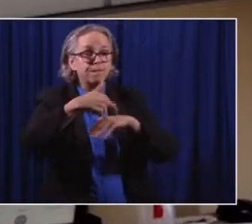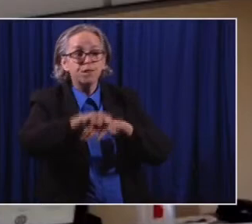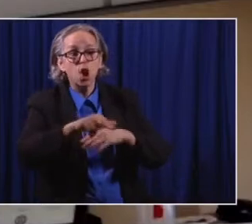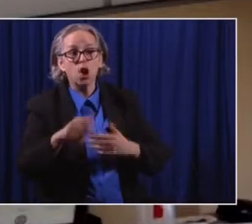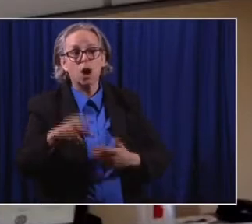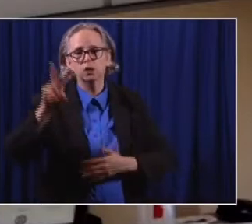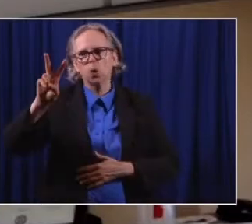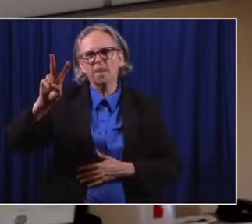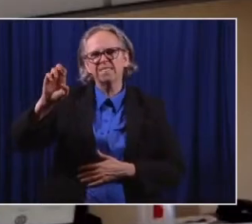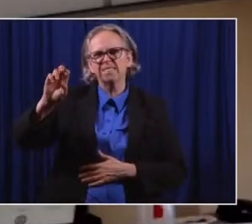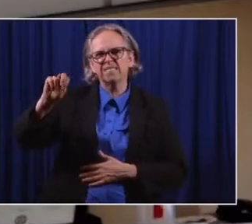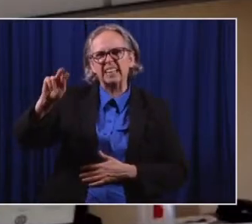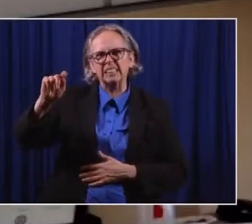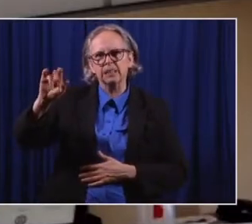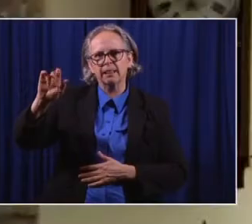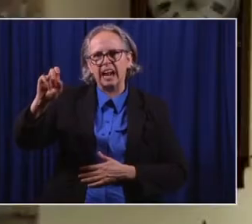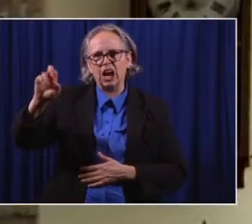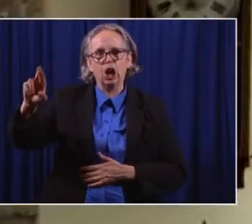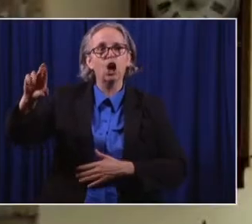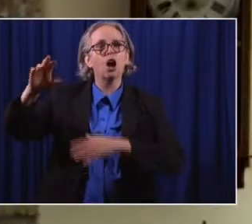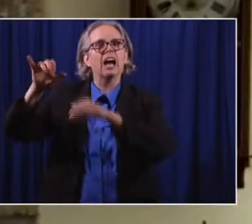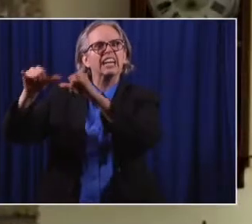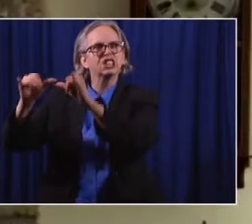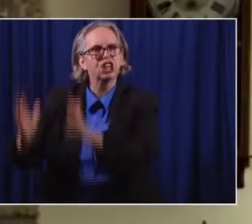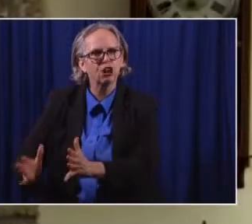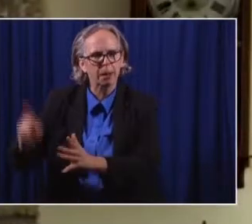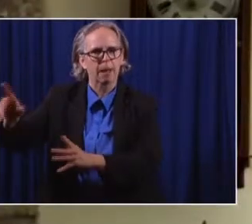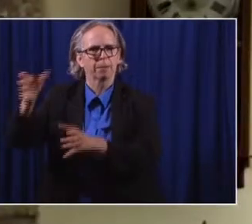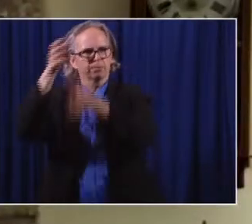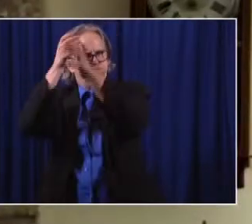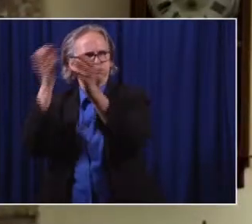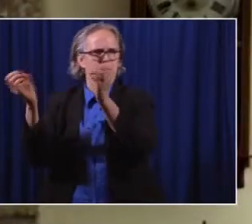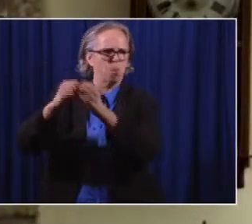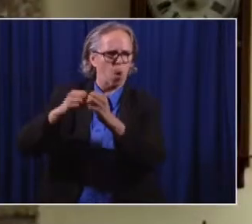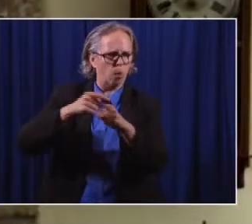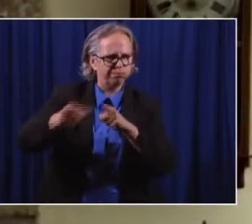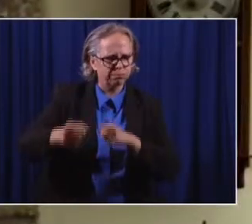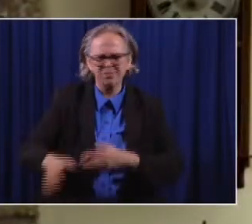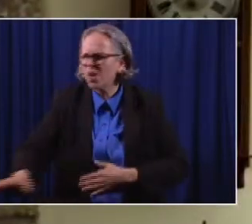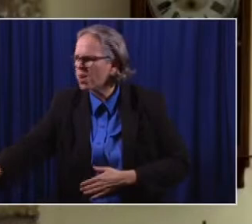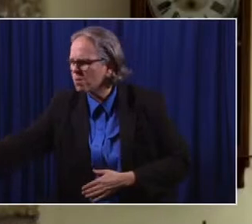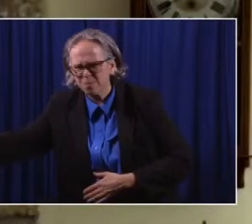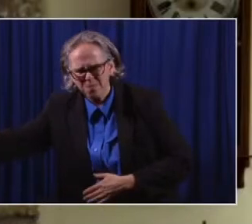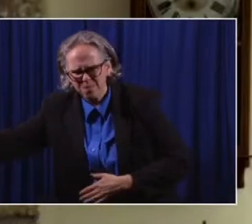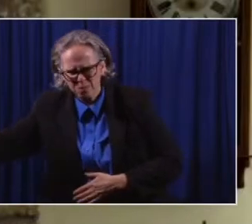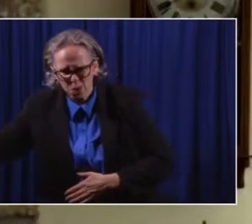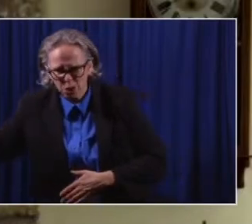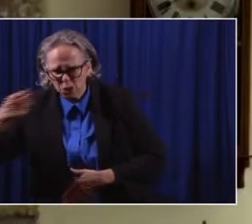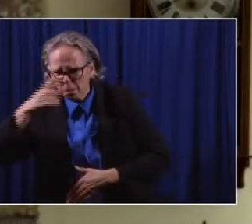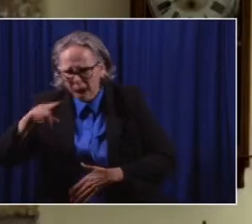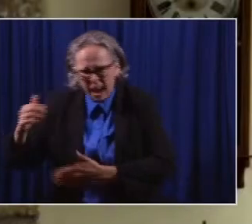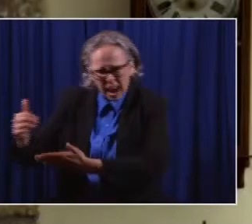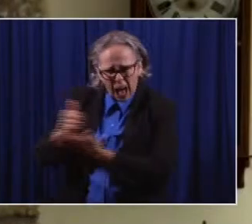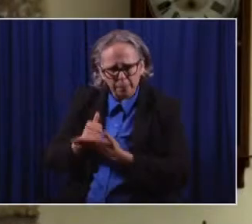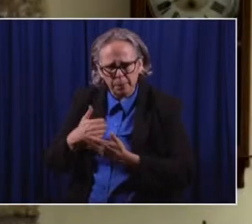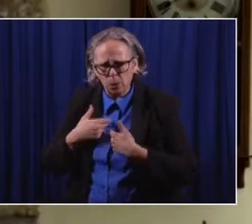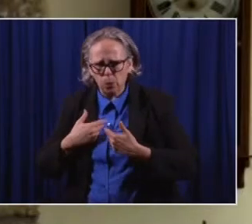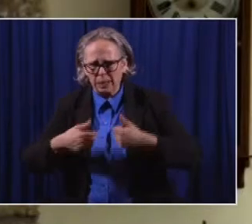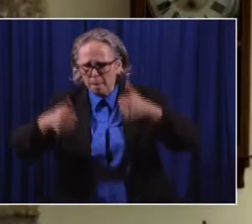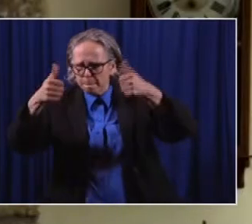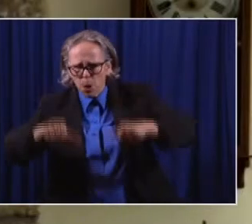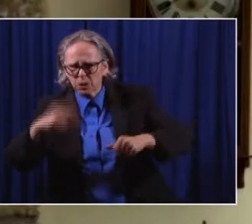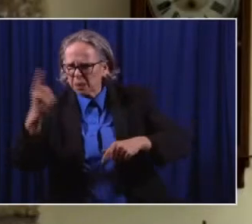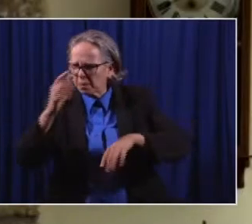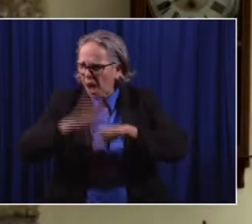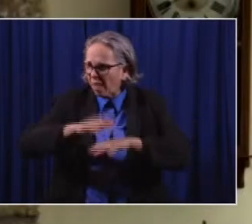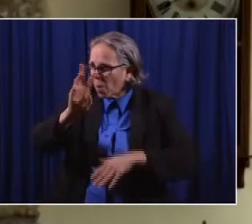with them. Doctor, we're going to, with your help, we hope, put something up on our webpage in a